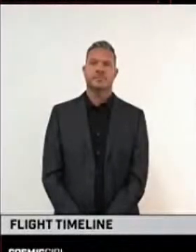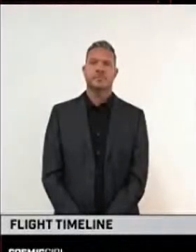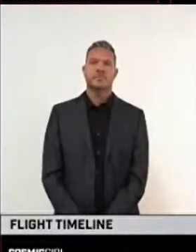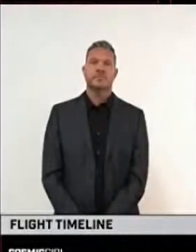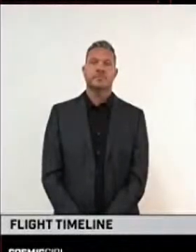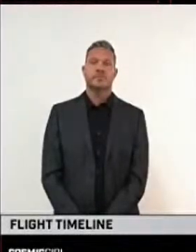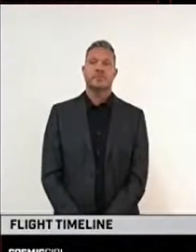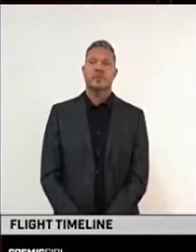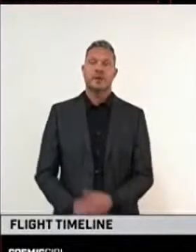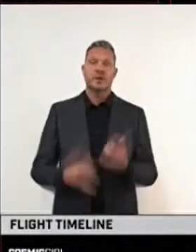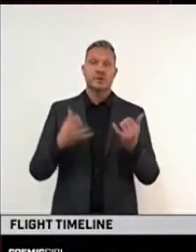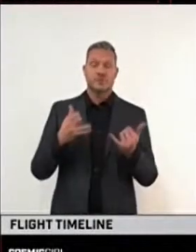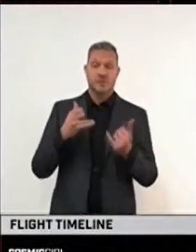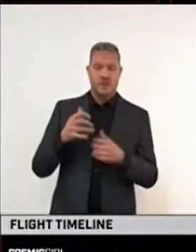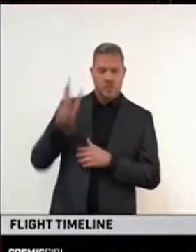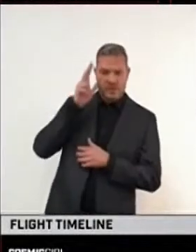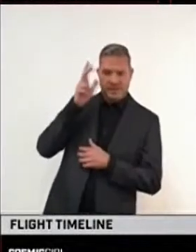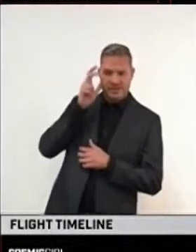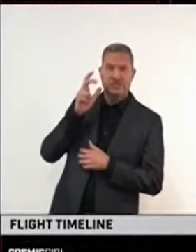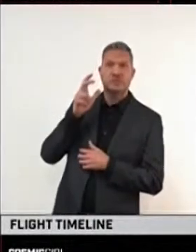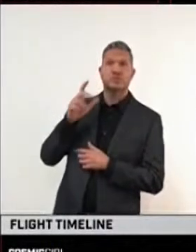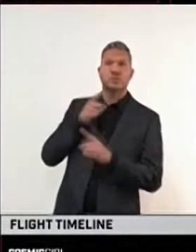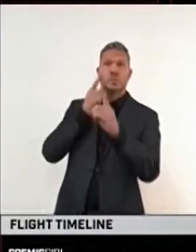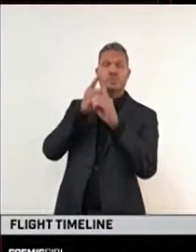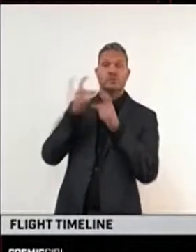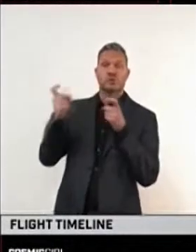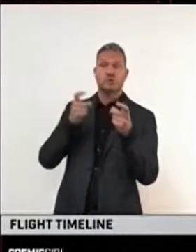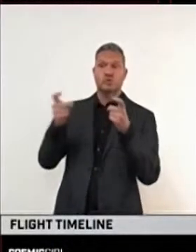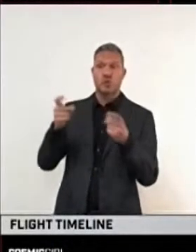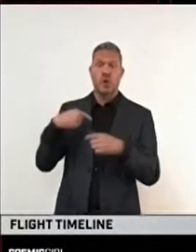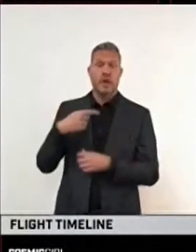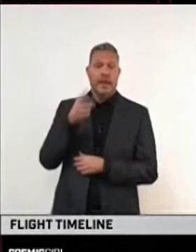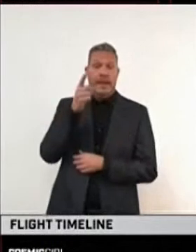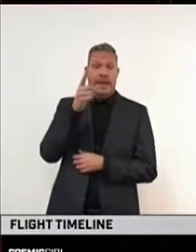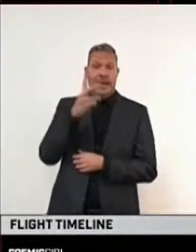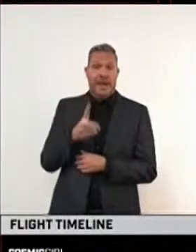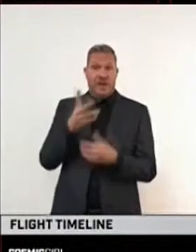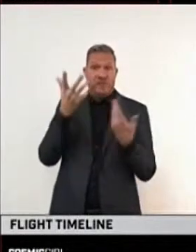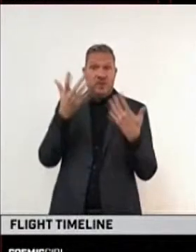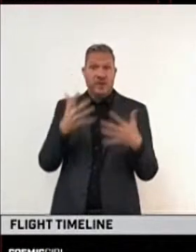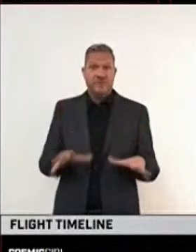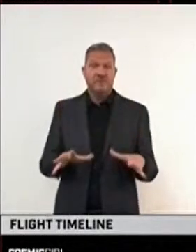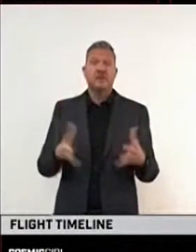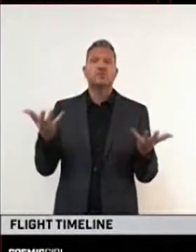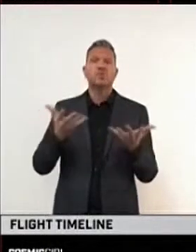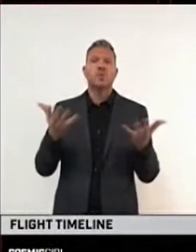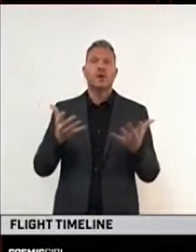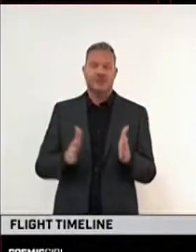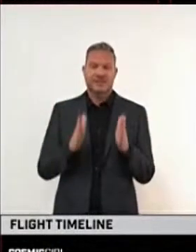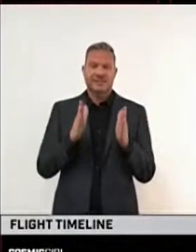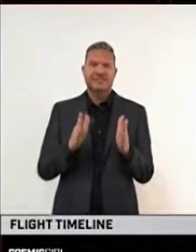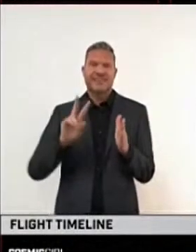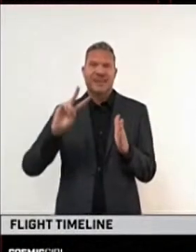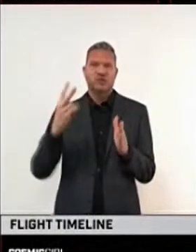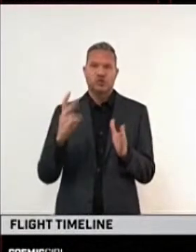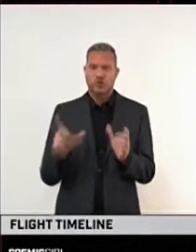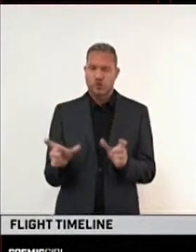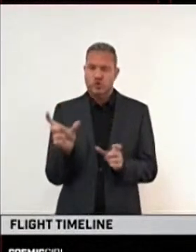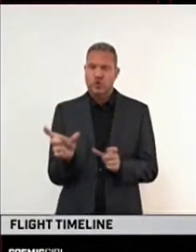So listening into mission control, we just heard that we're over halfway through our stage 2 burn, as you can see on our GUI on the